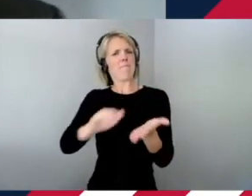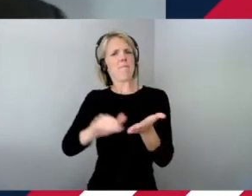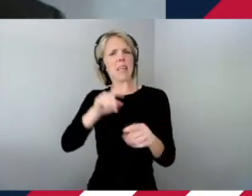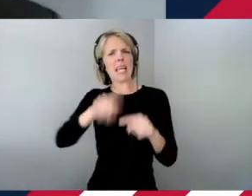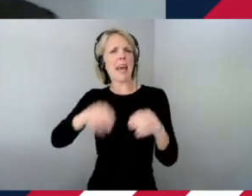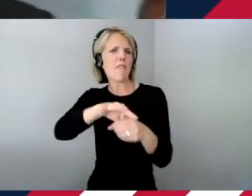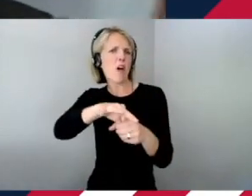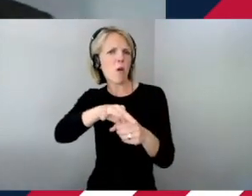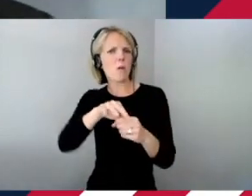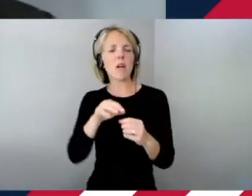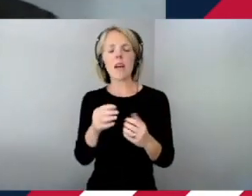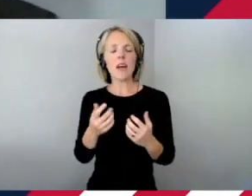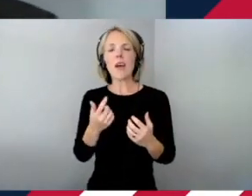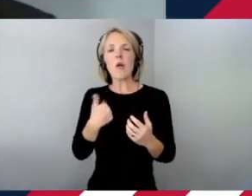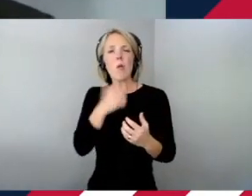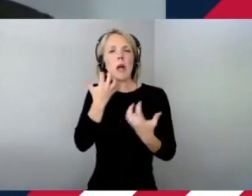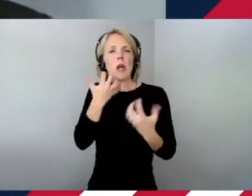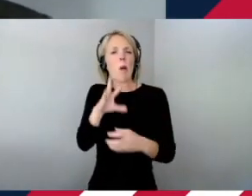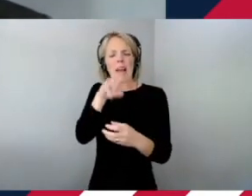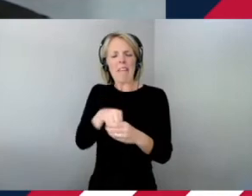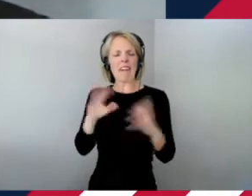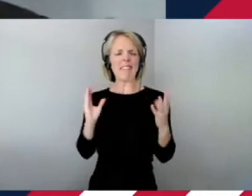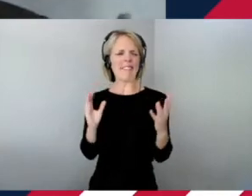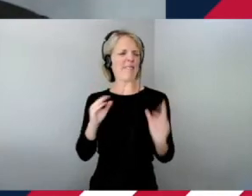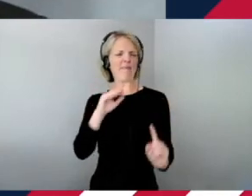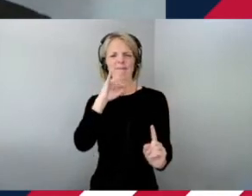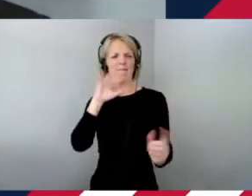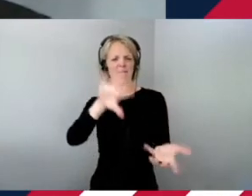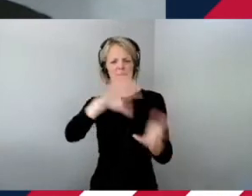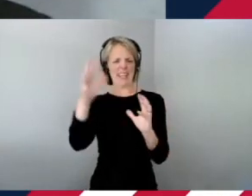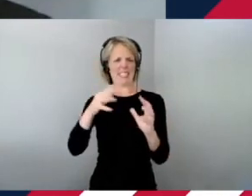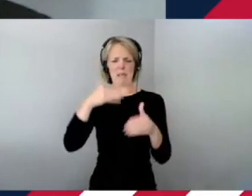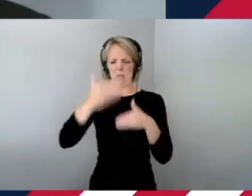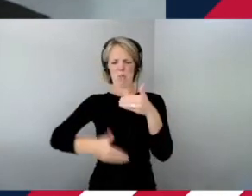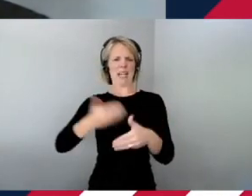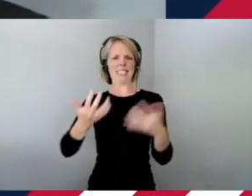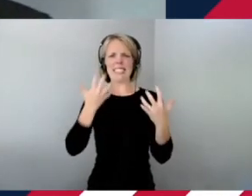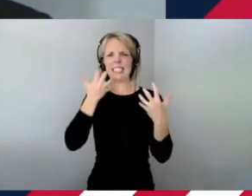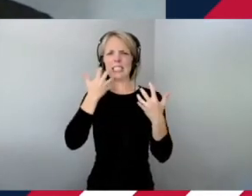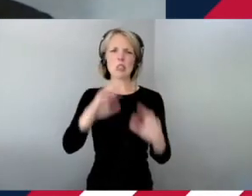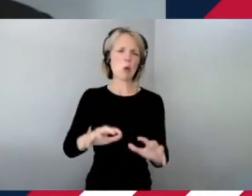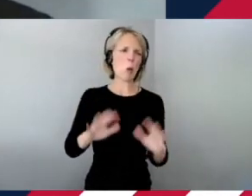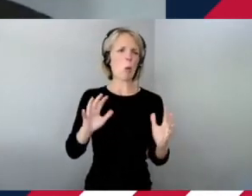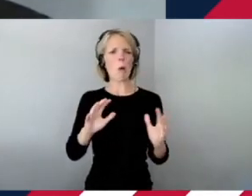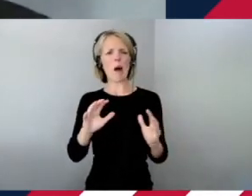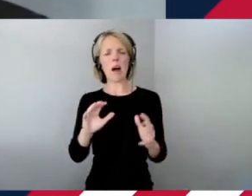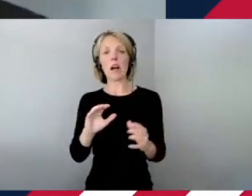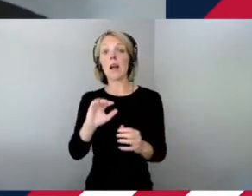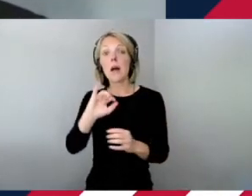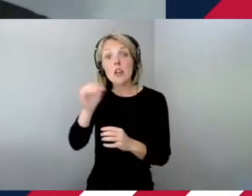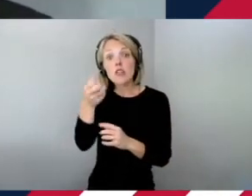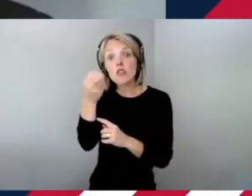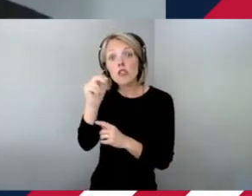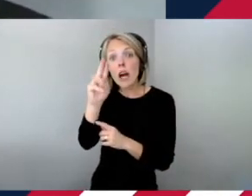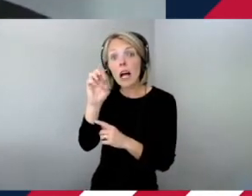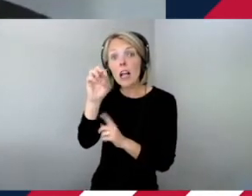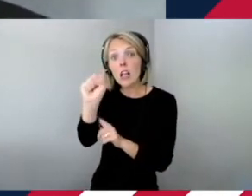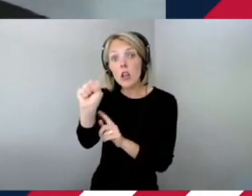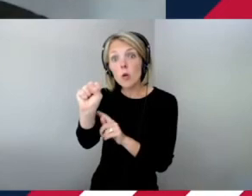we don't want to get involved in that messy process. We don't want to compromise. John Lewis, his